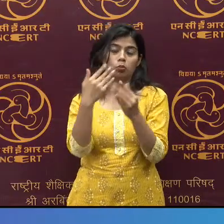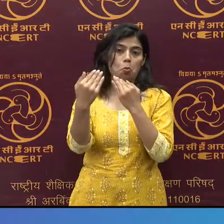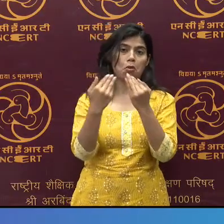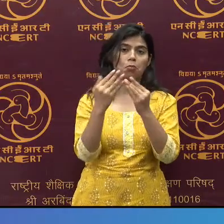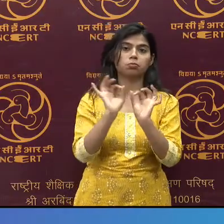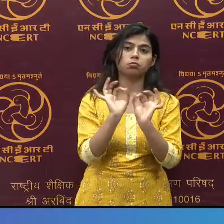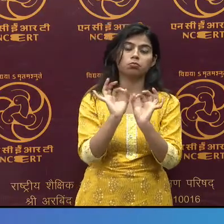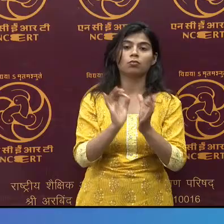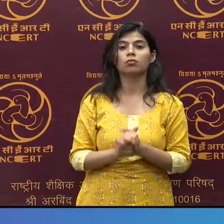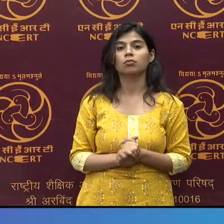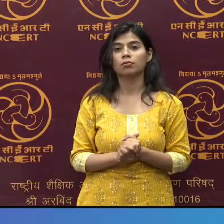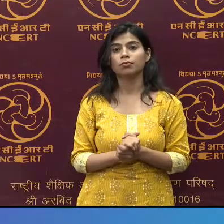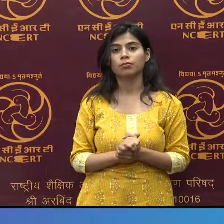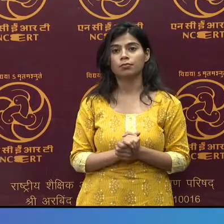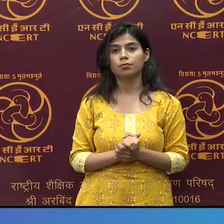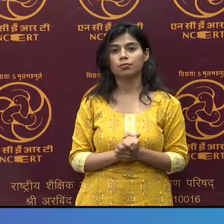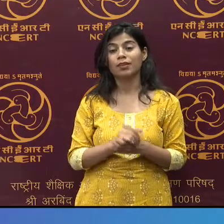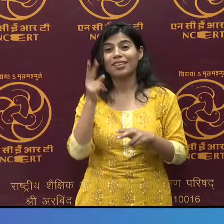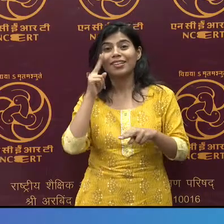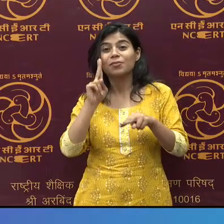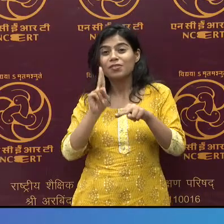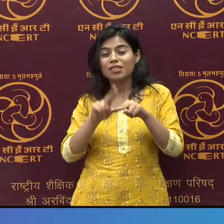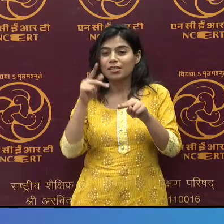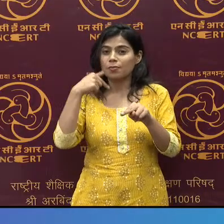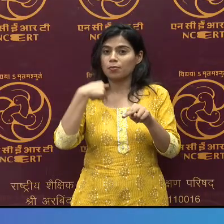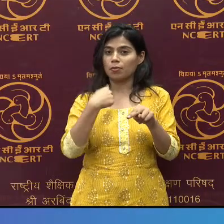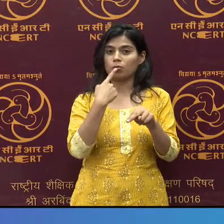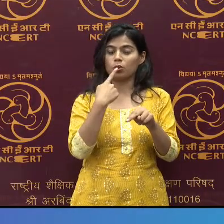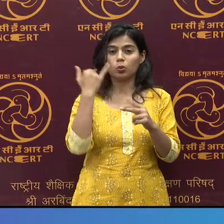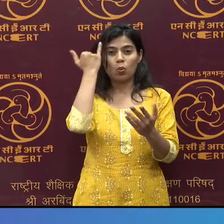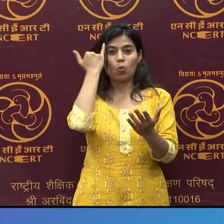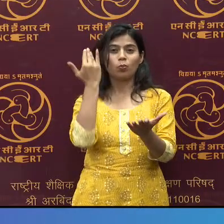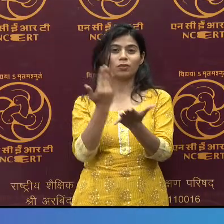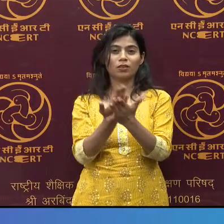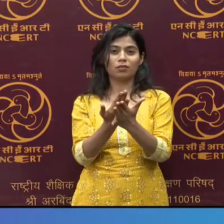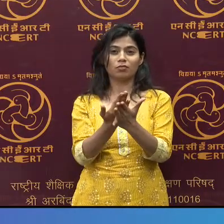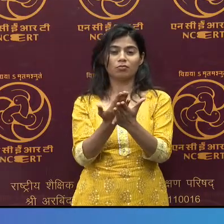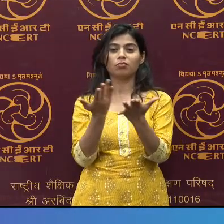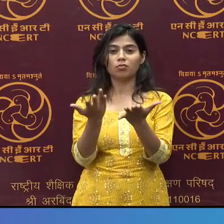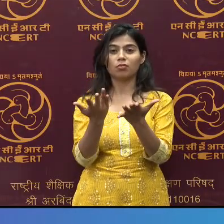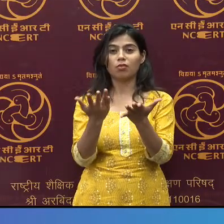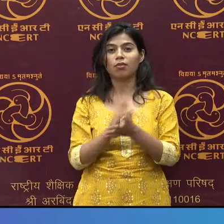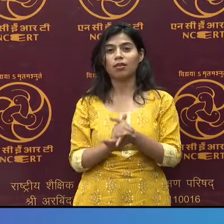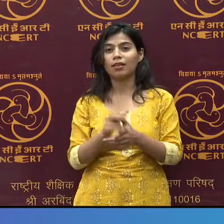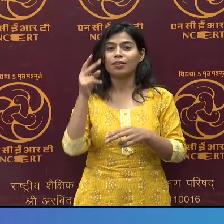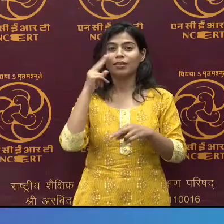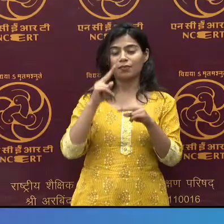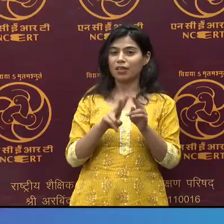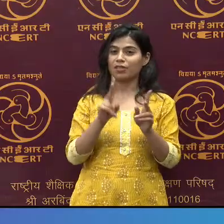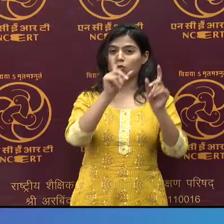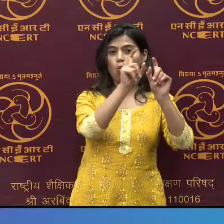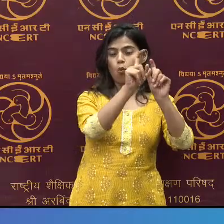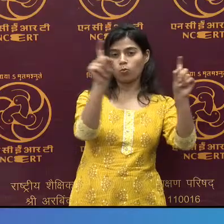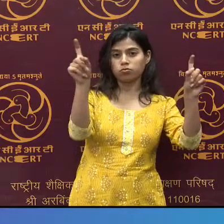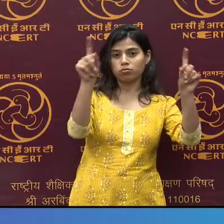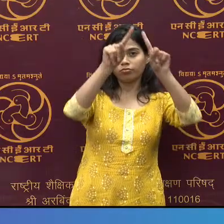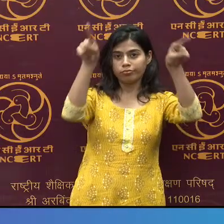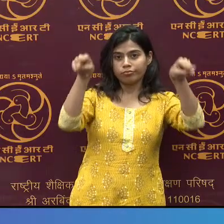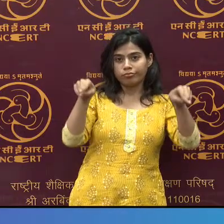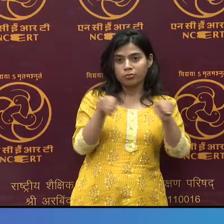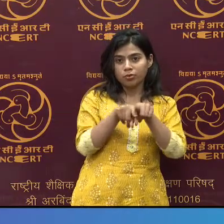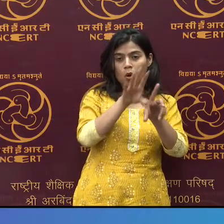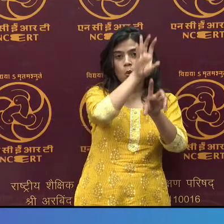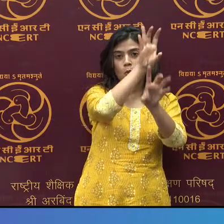am writing a opinion piece, which does happen, like you have columns, Yes. which in